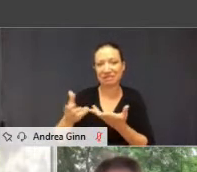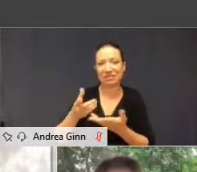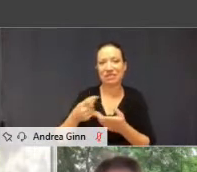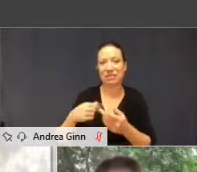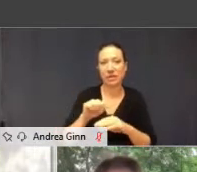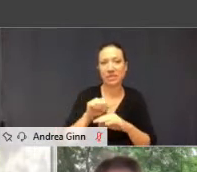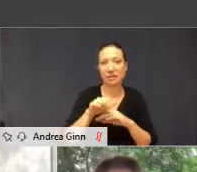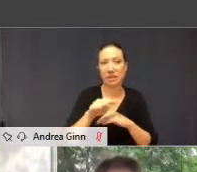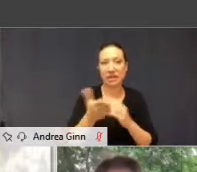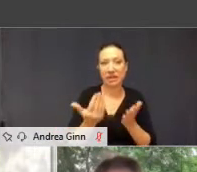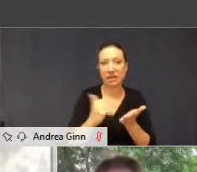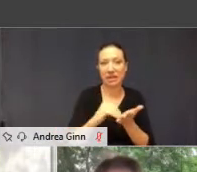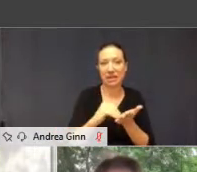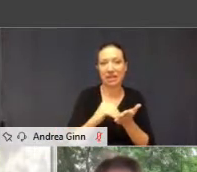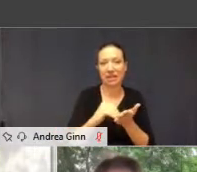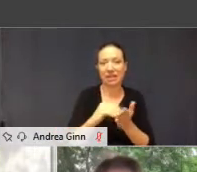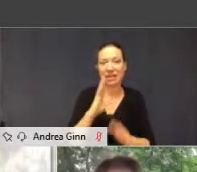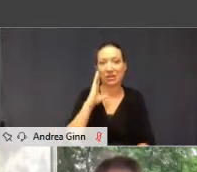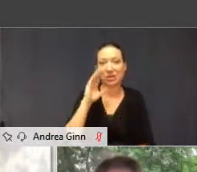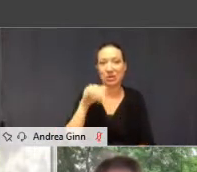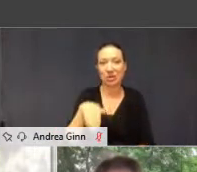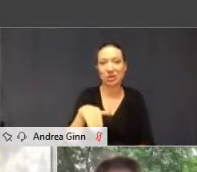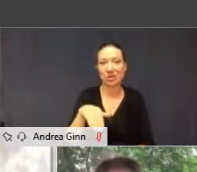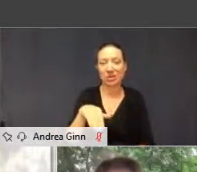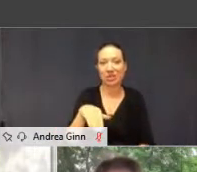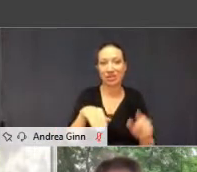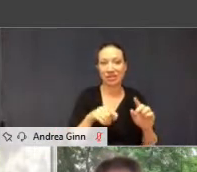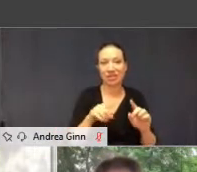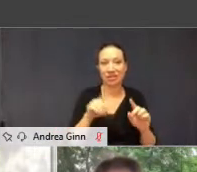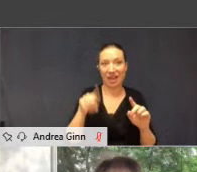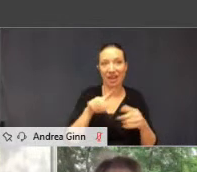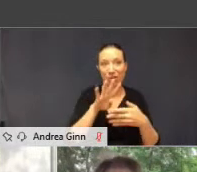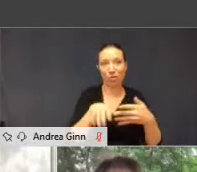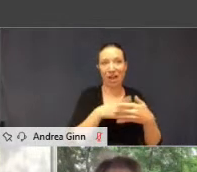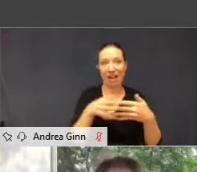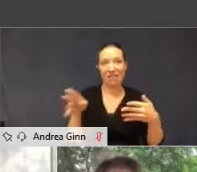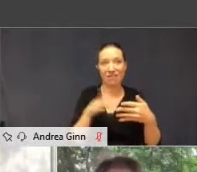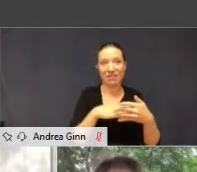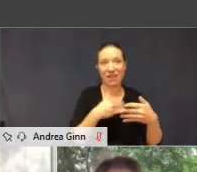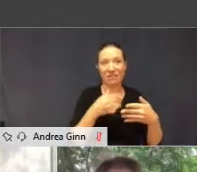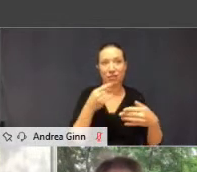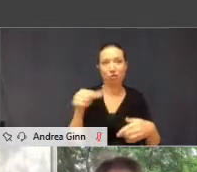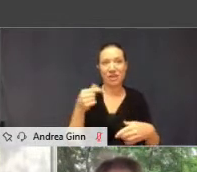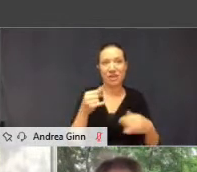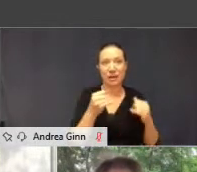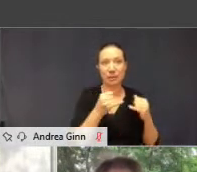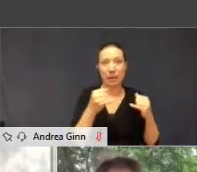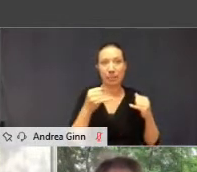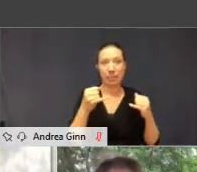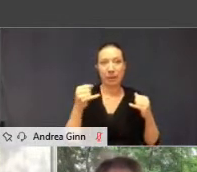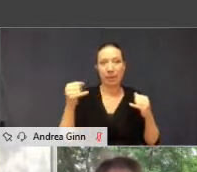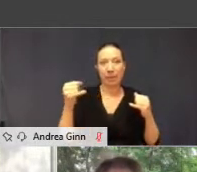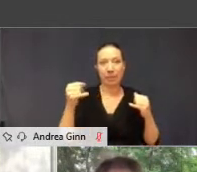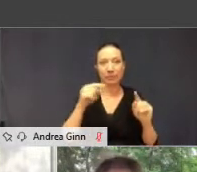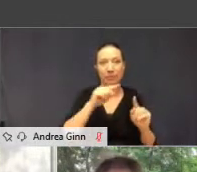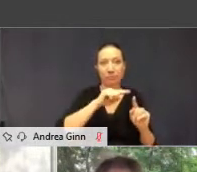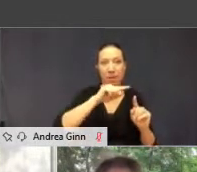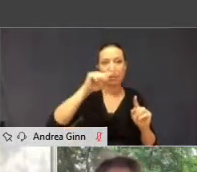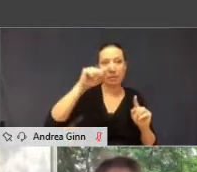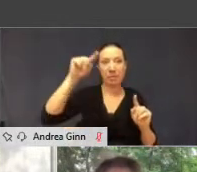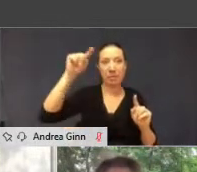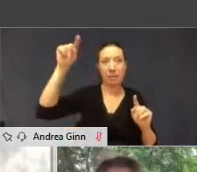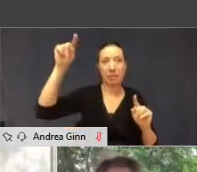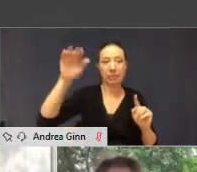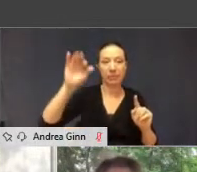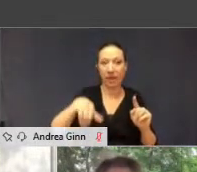with you that gap between the dashed green line and the dotted green line, and so a lot